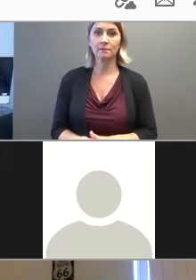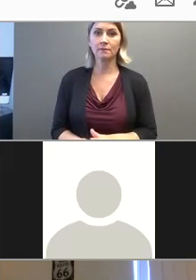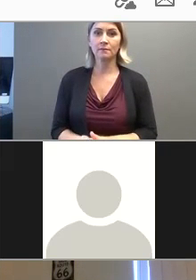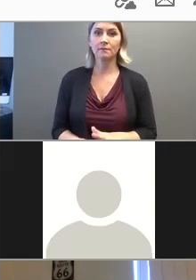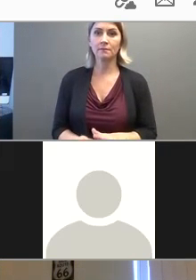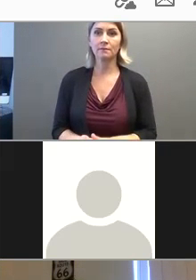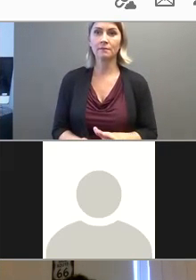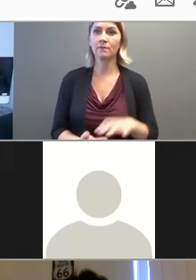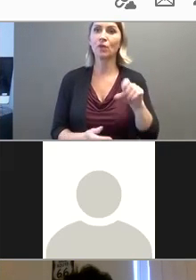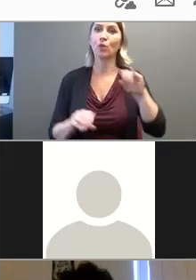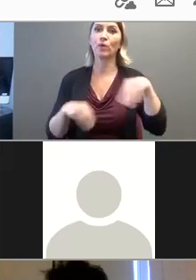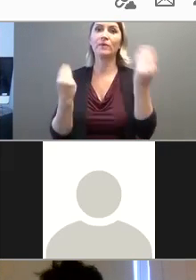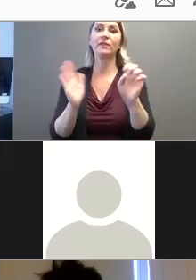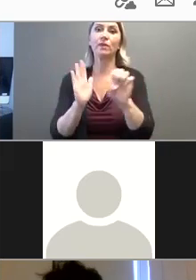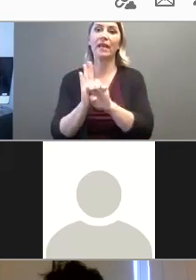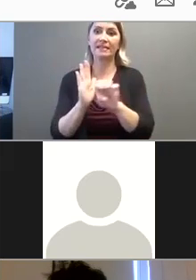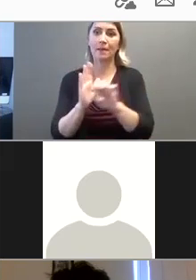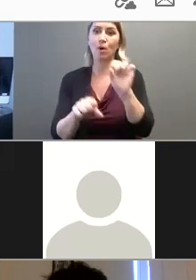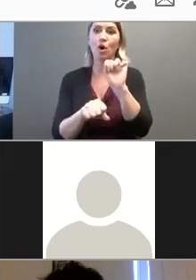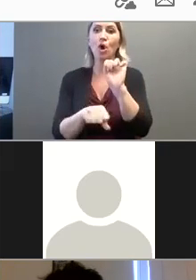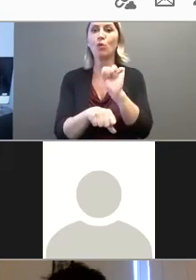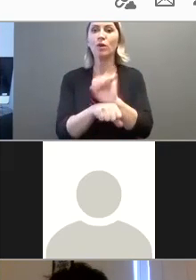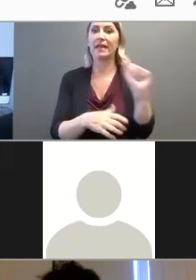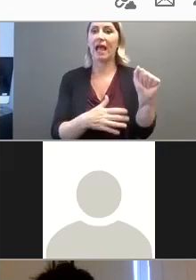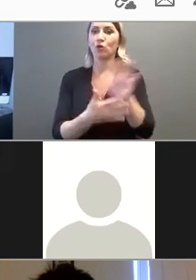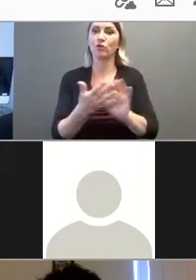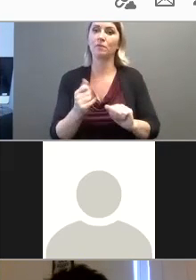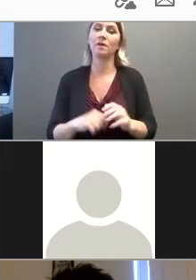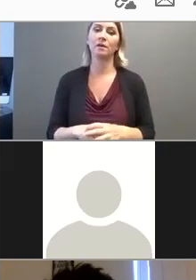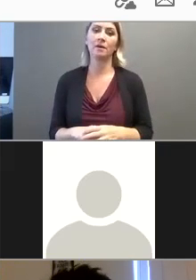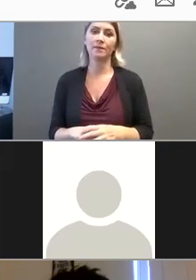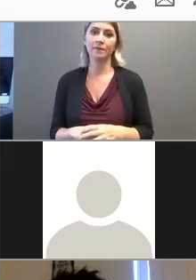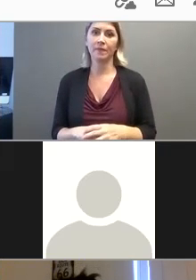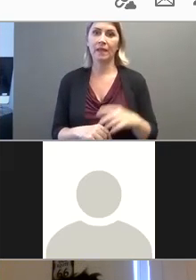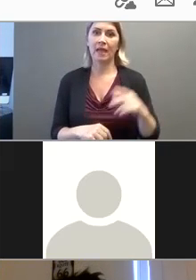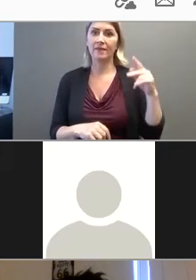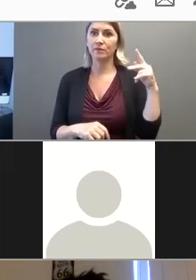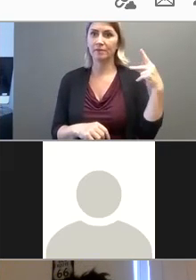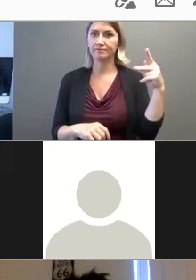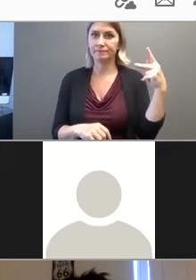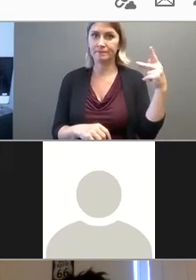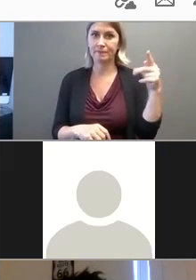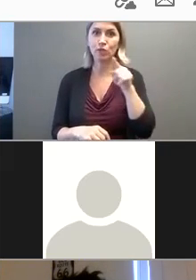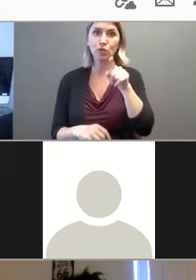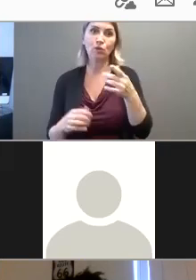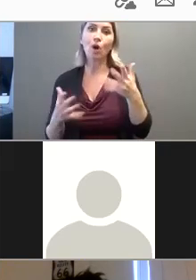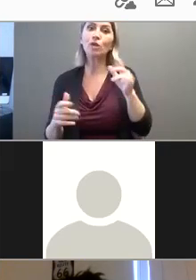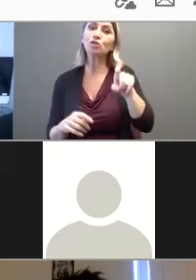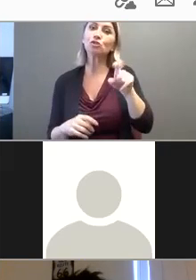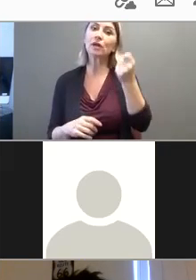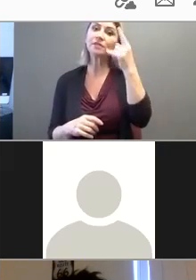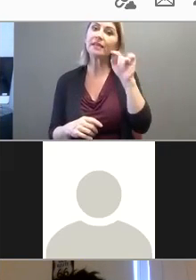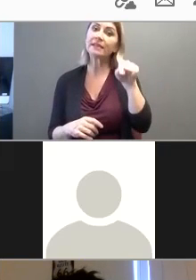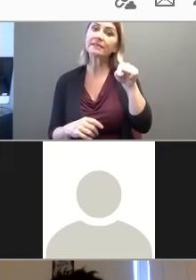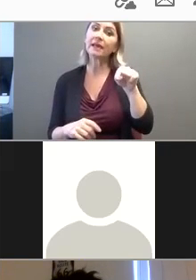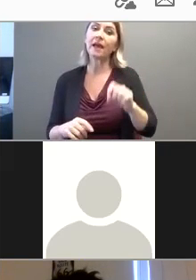So let's take an example working algorithm, working dry run of what Kruskal would do. We already should understand this, but